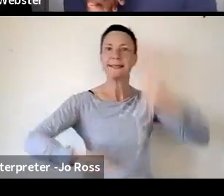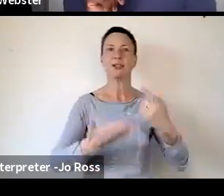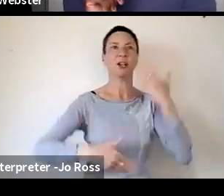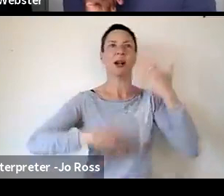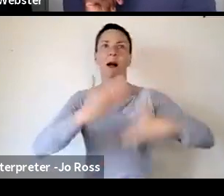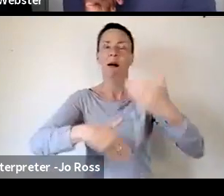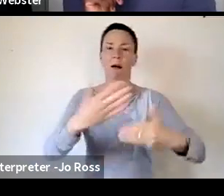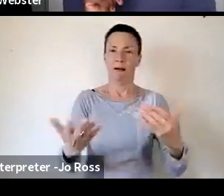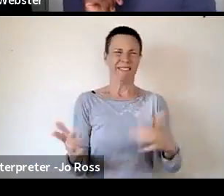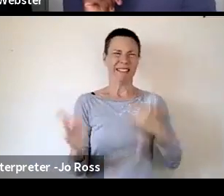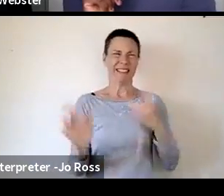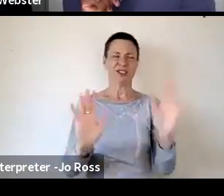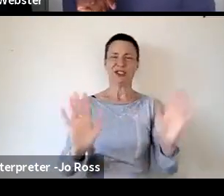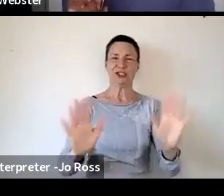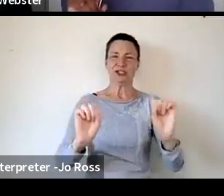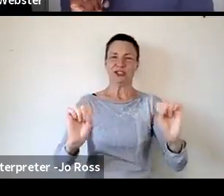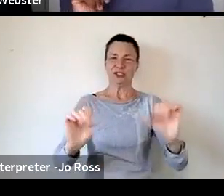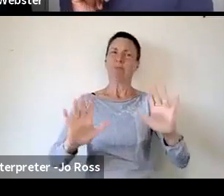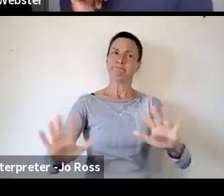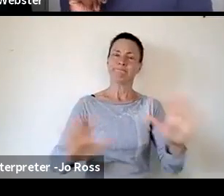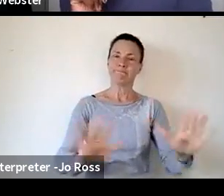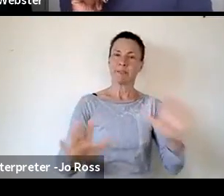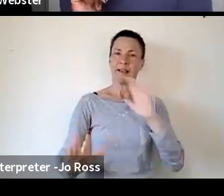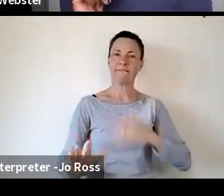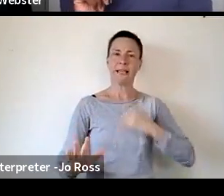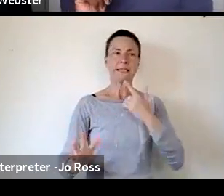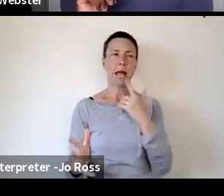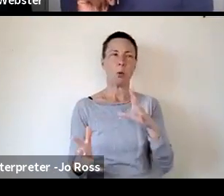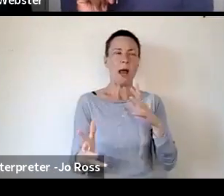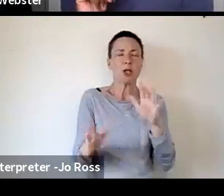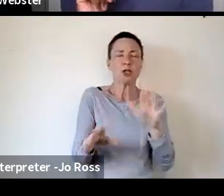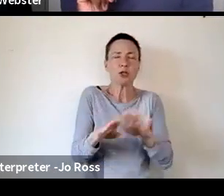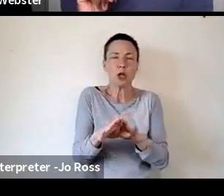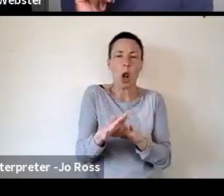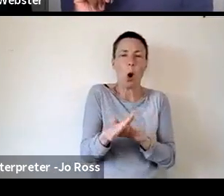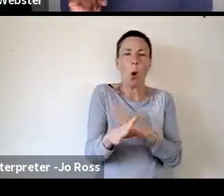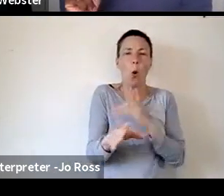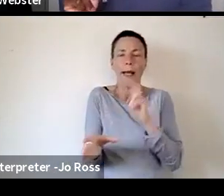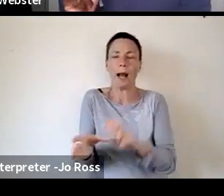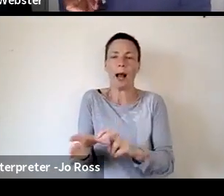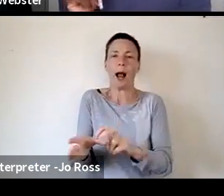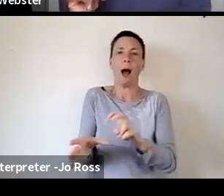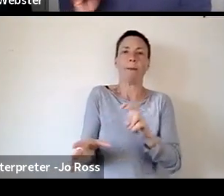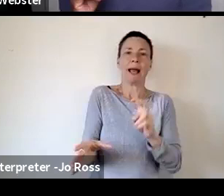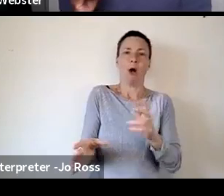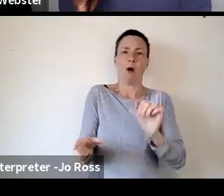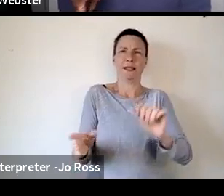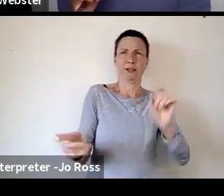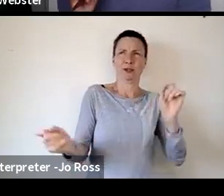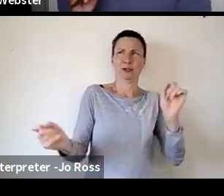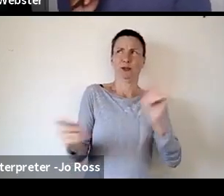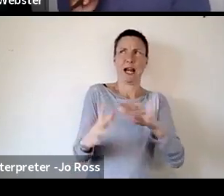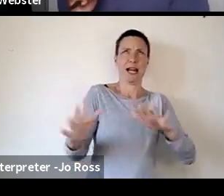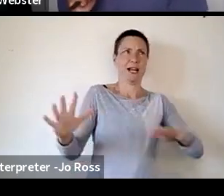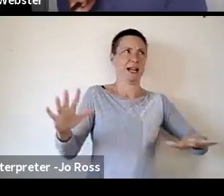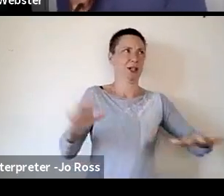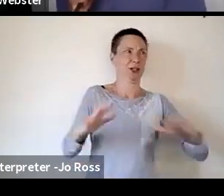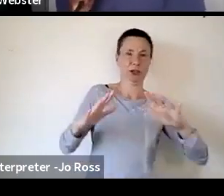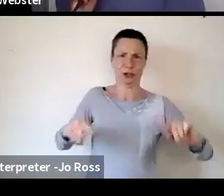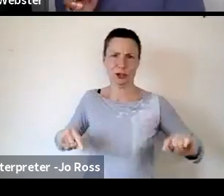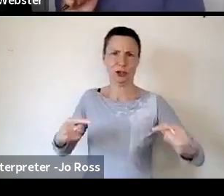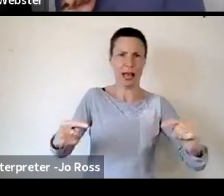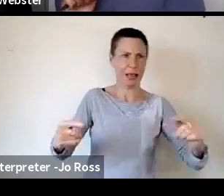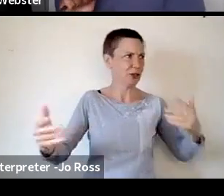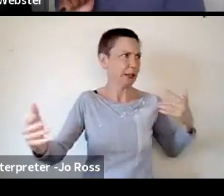decisions feels wrong. It's almost like we're easing ourselves out of this odd, you know,